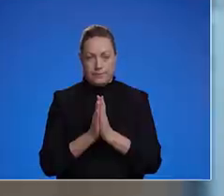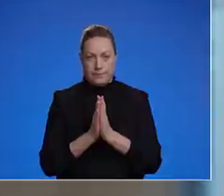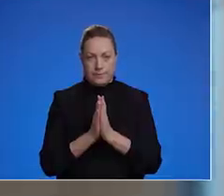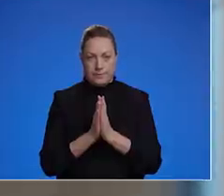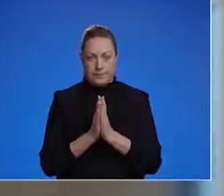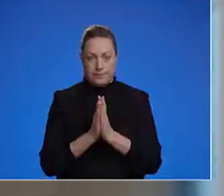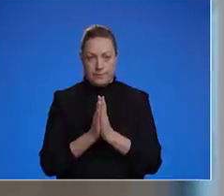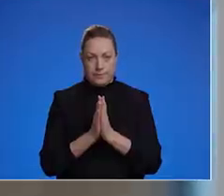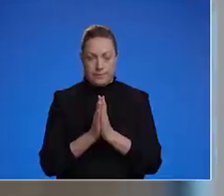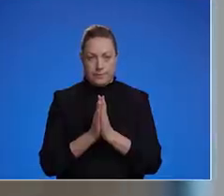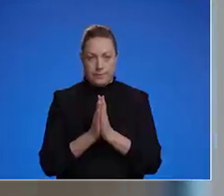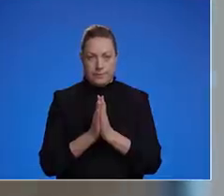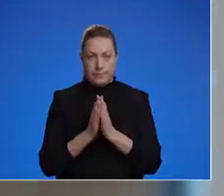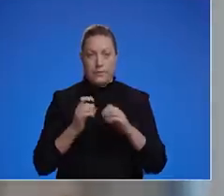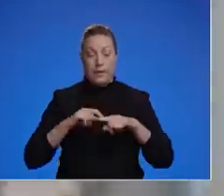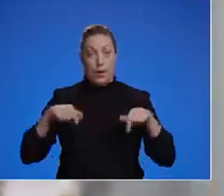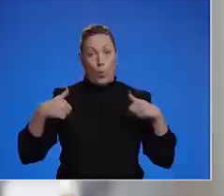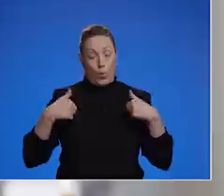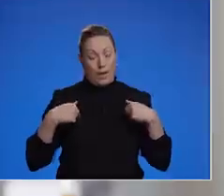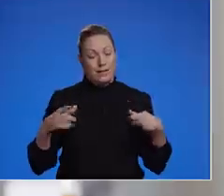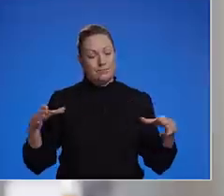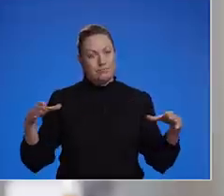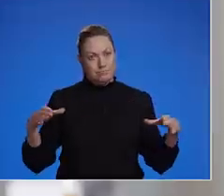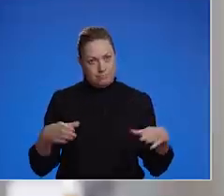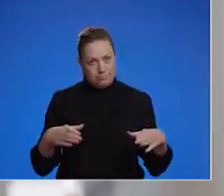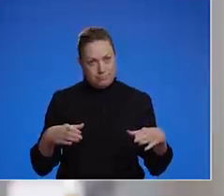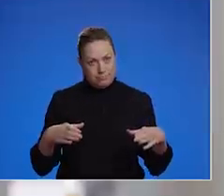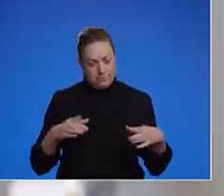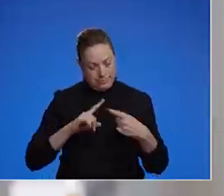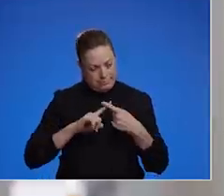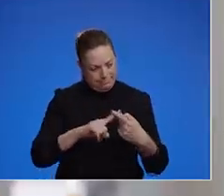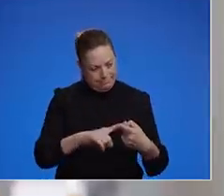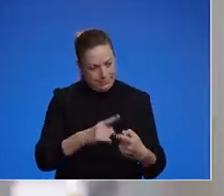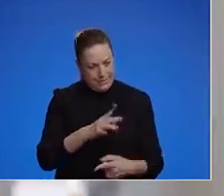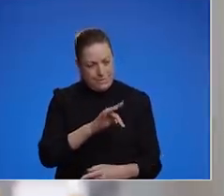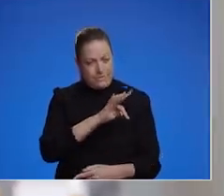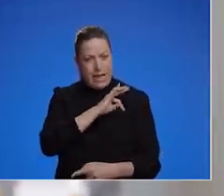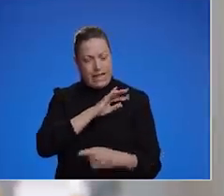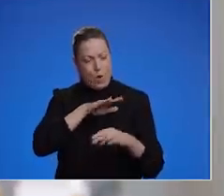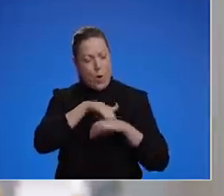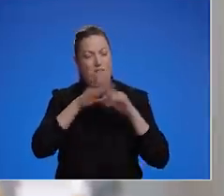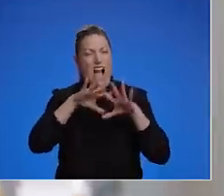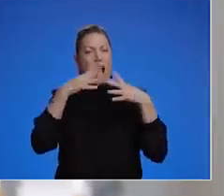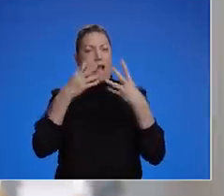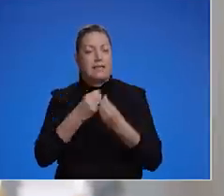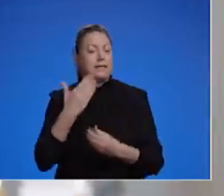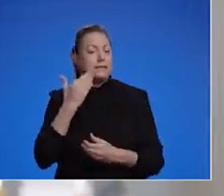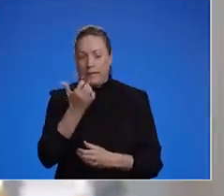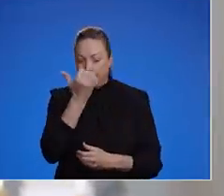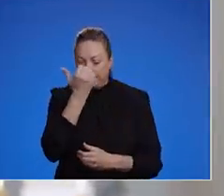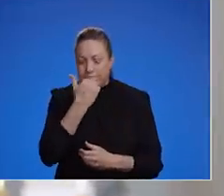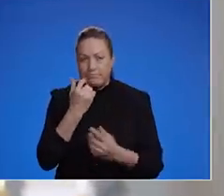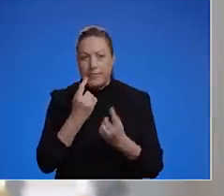Lord, hear our prayer. That we who are gathered will remain faithful in